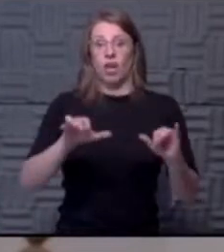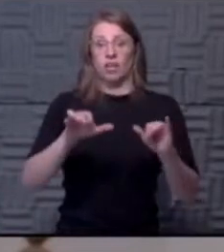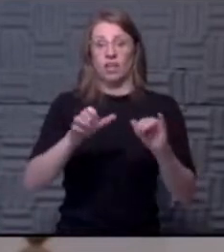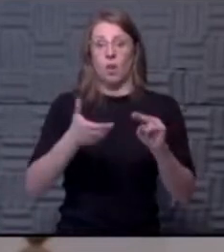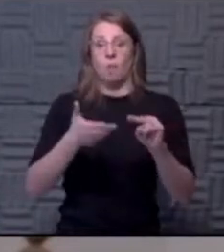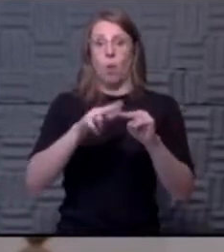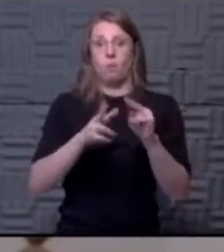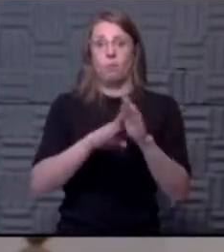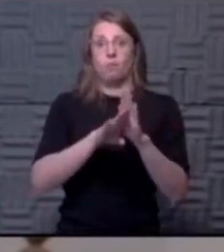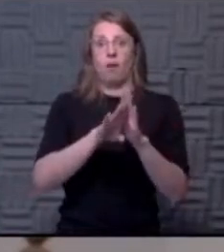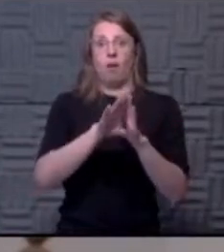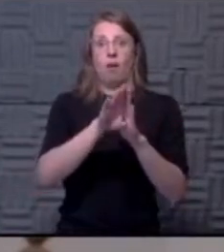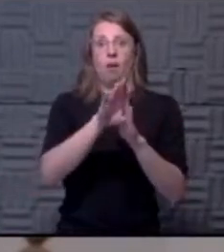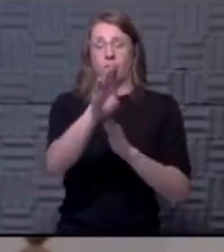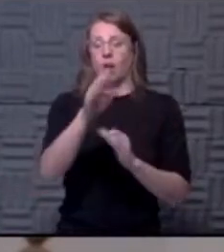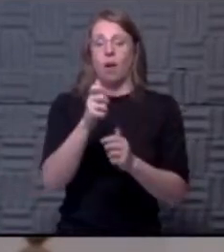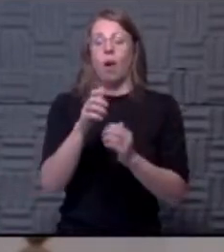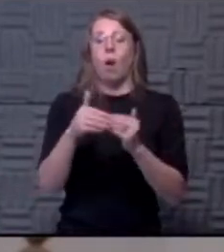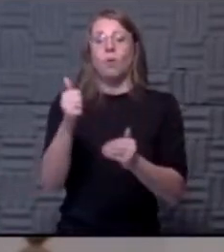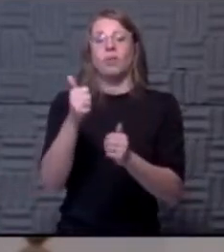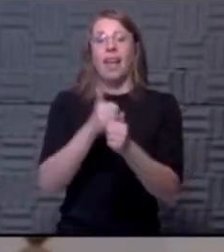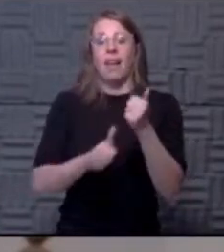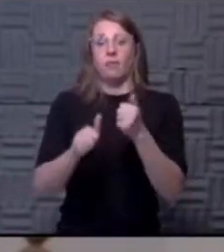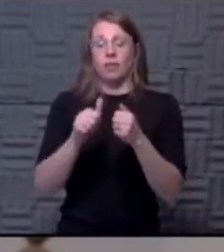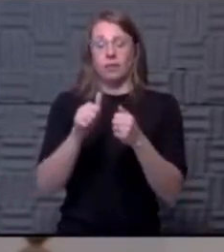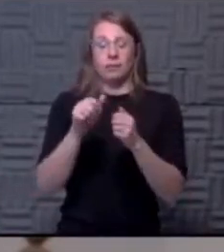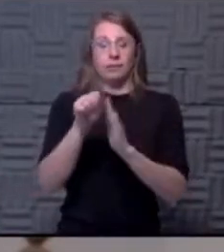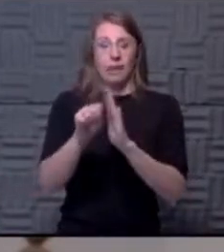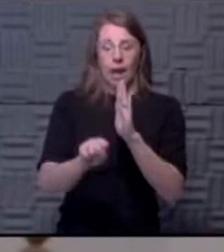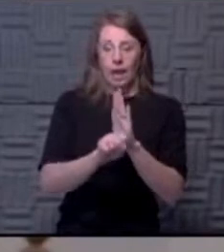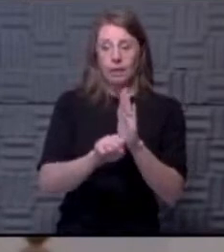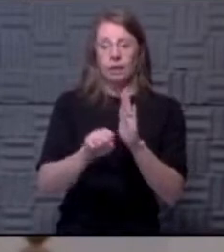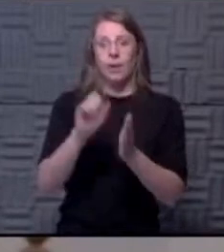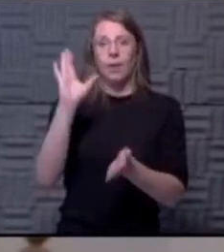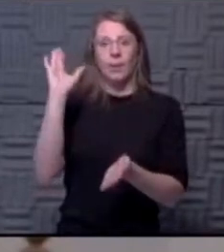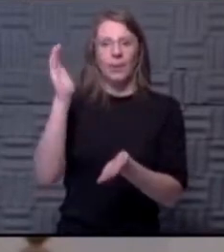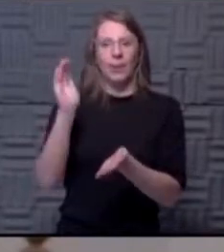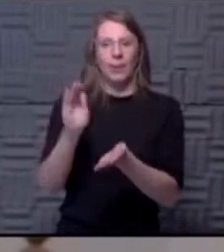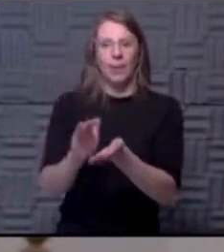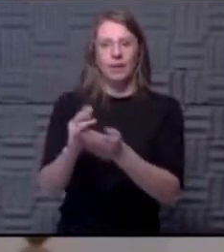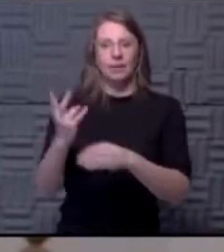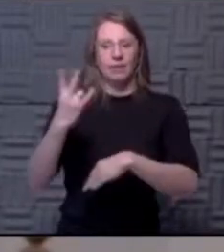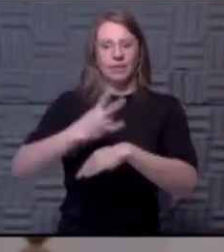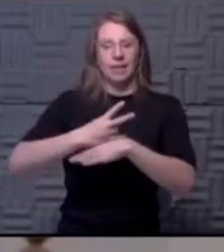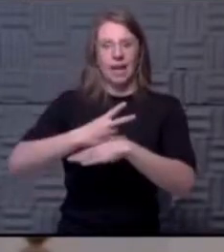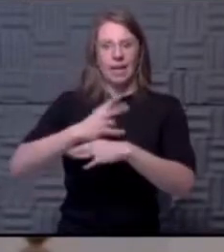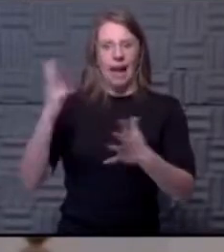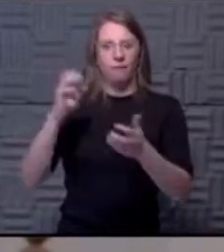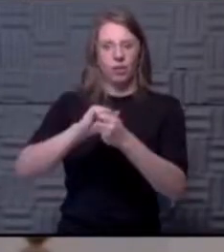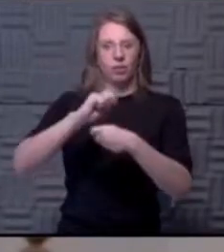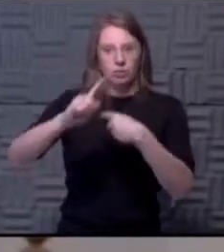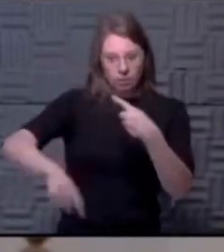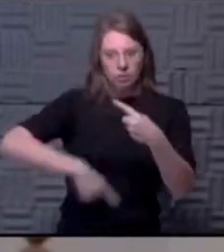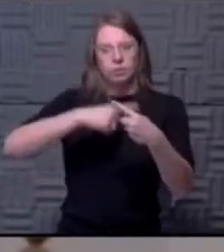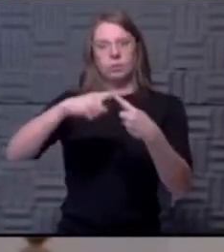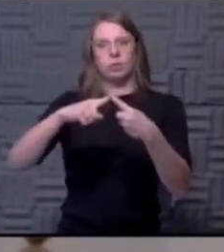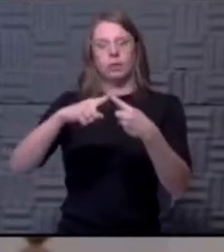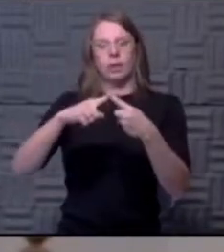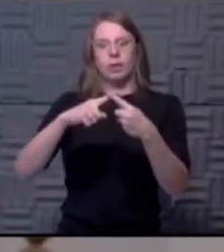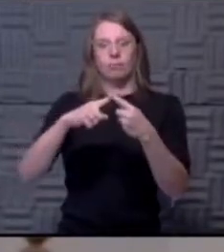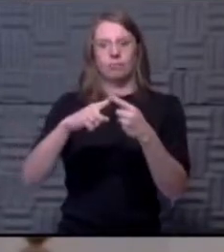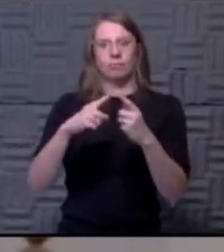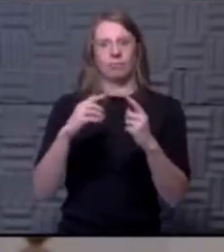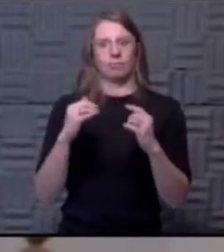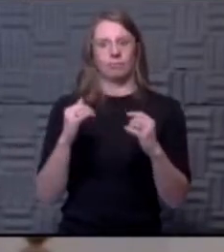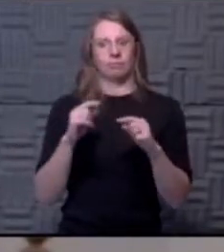direction. Almost every state was having a nice decrease in the 7-day rolling average of cases, but that has really changed over